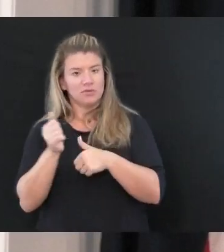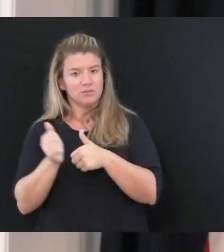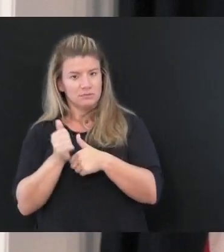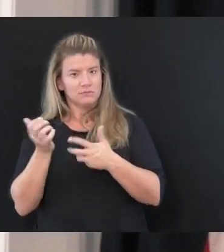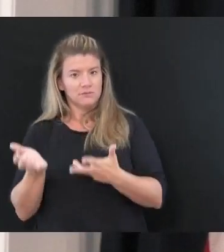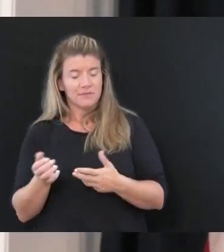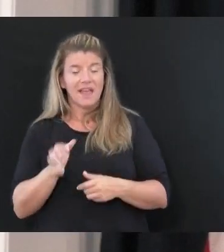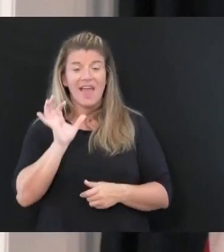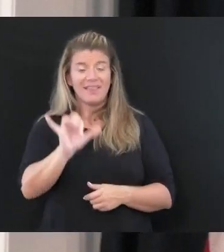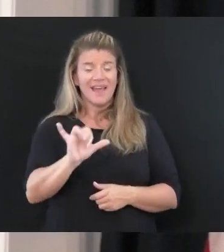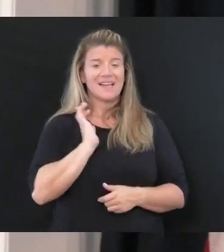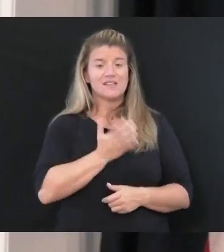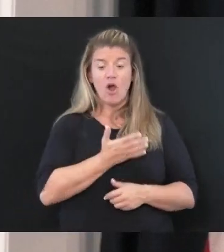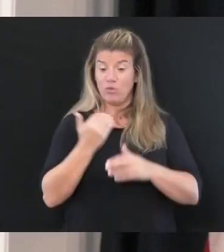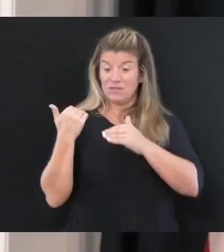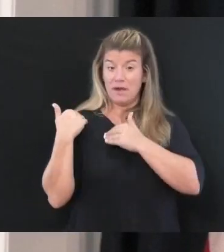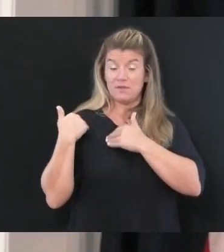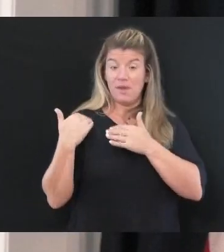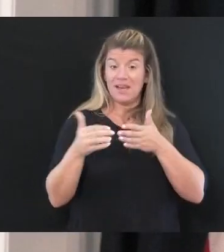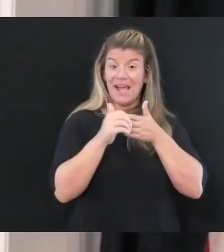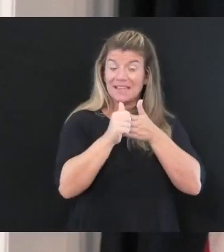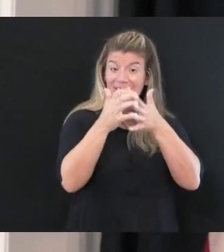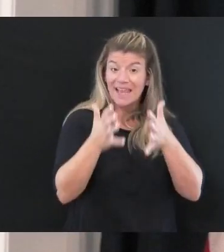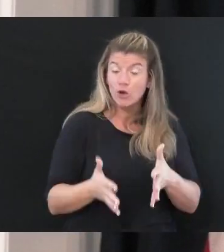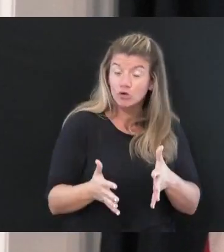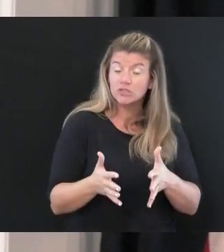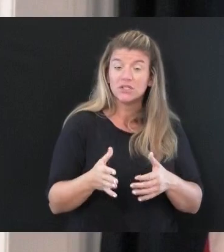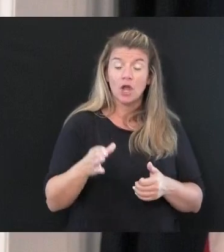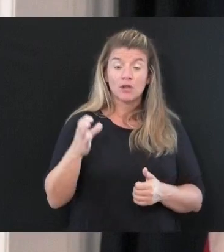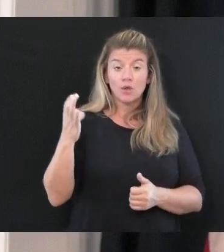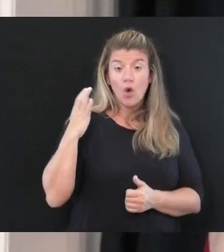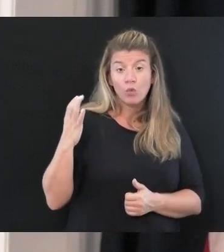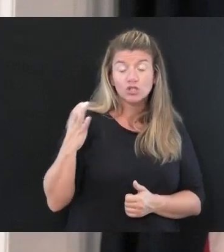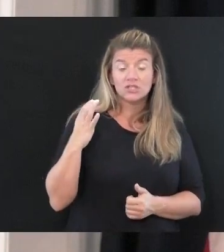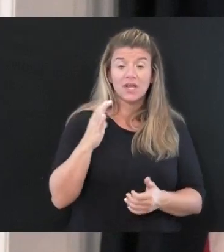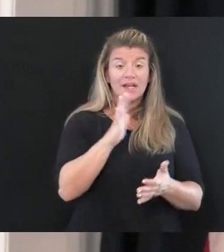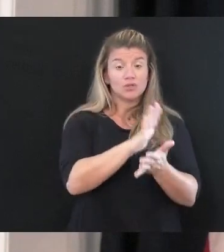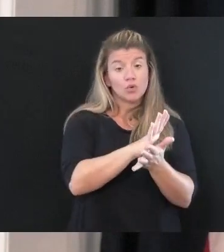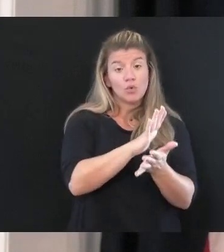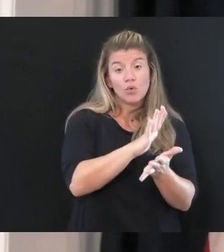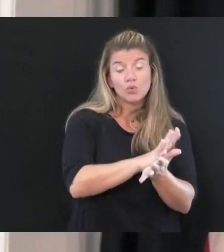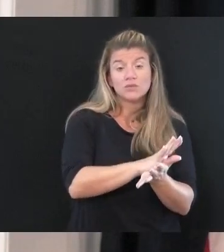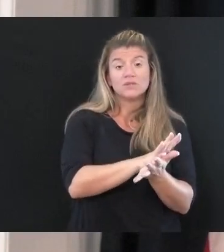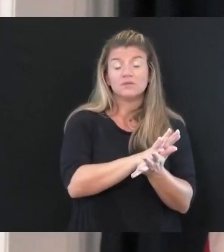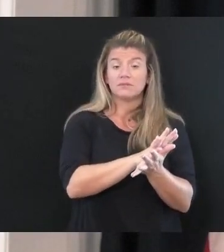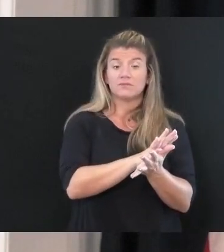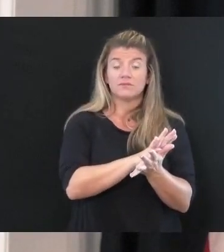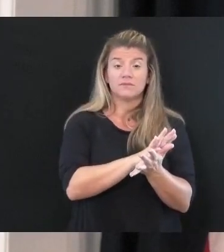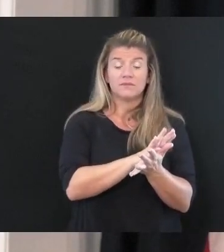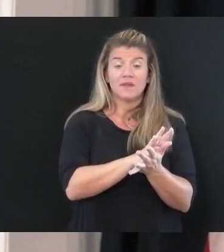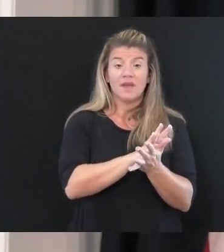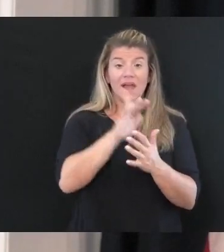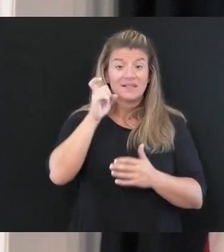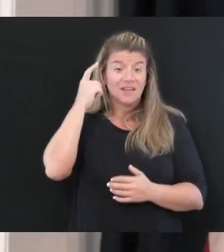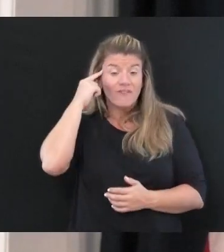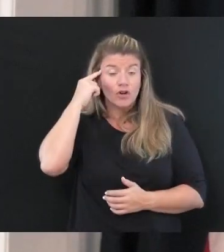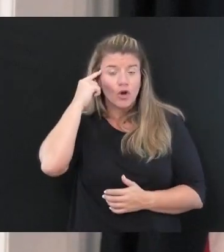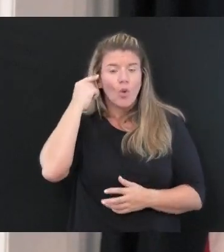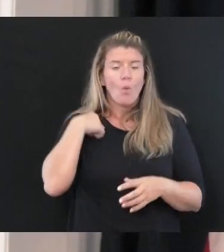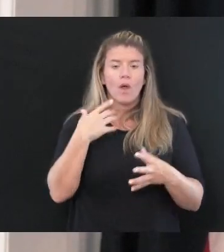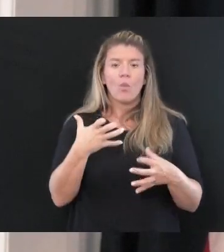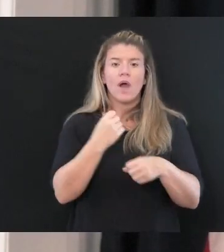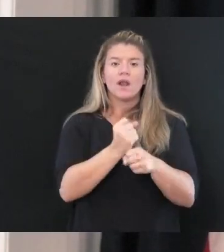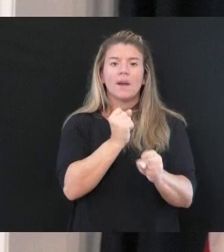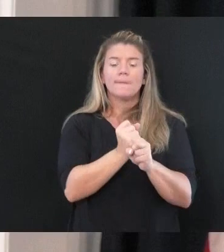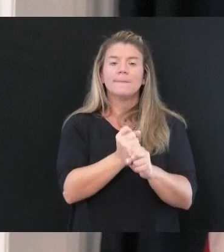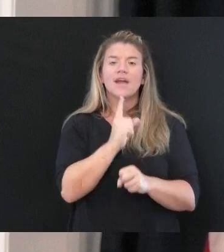our obligation as leaders, as coaches, as schools, as our, the governor, to make sure